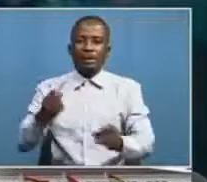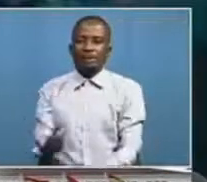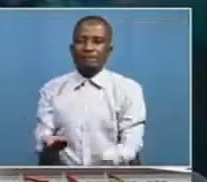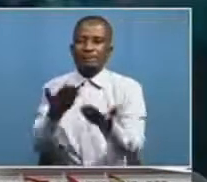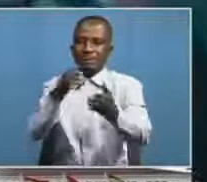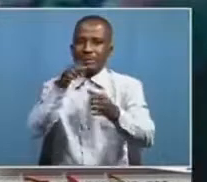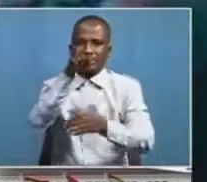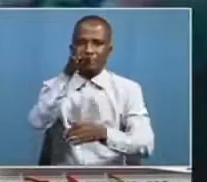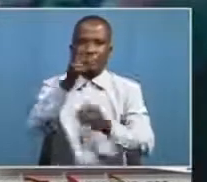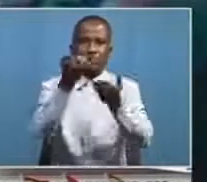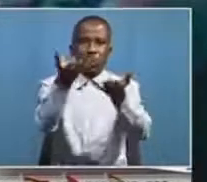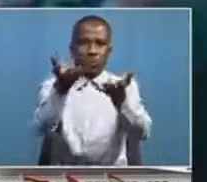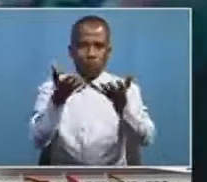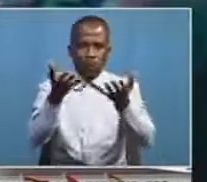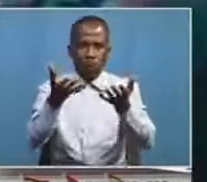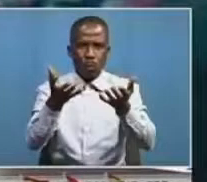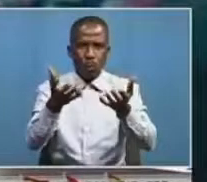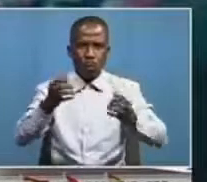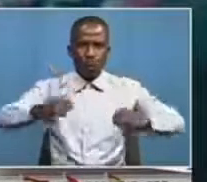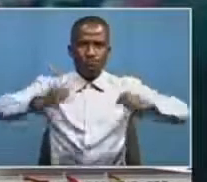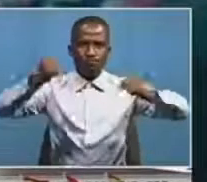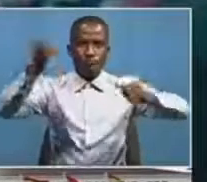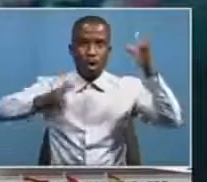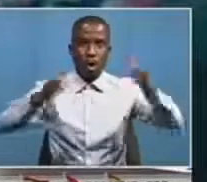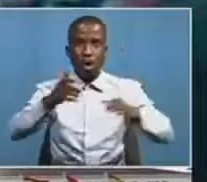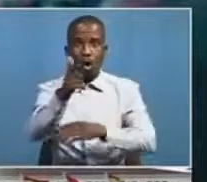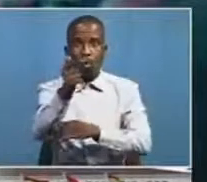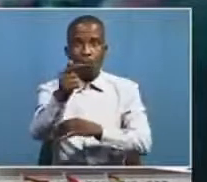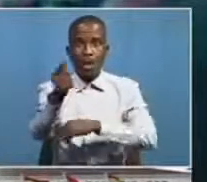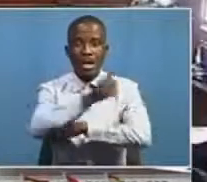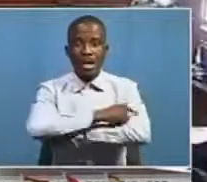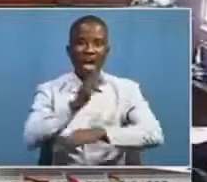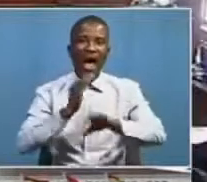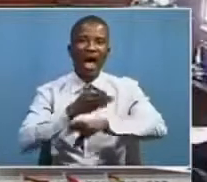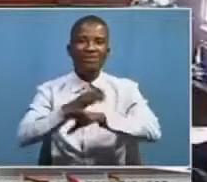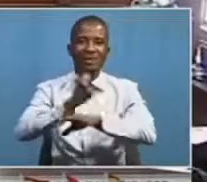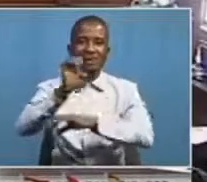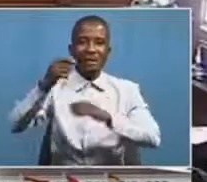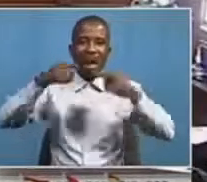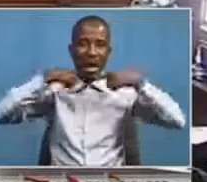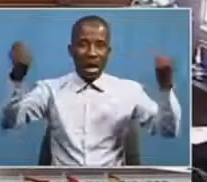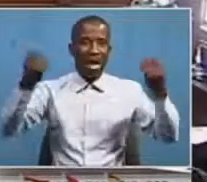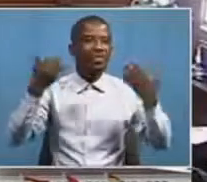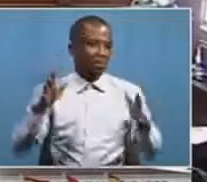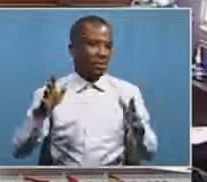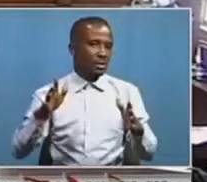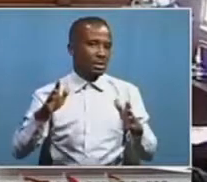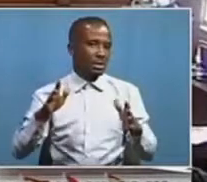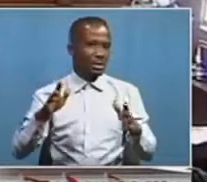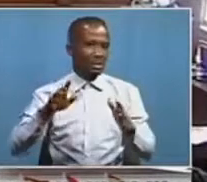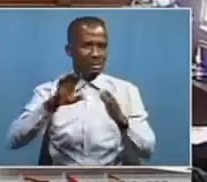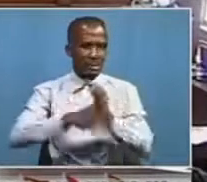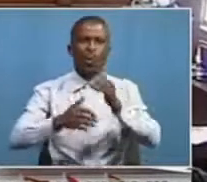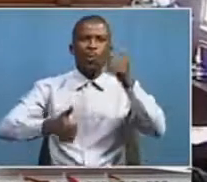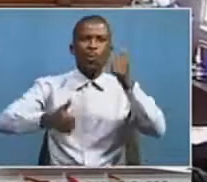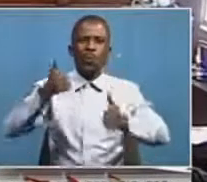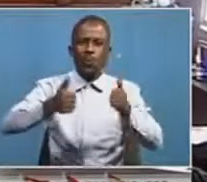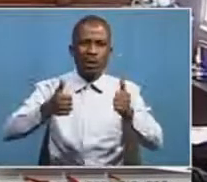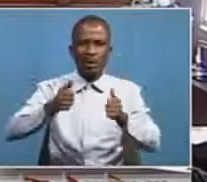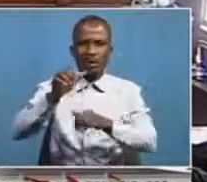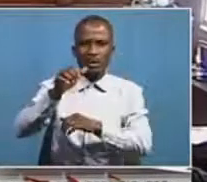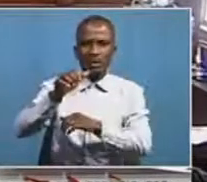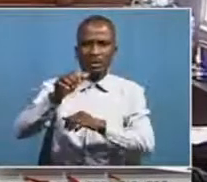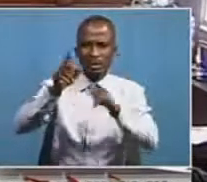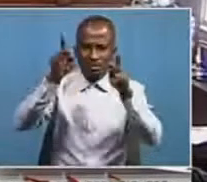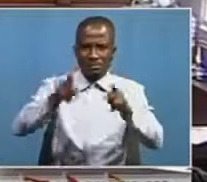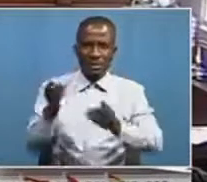for the purpose of the Supreme Court within 21 days after the declaration of the result of election in respect of which the petition is